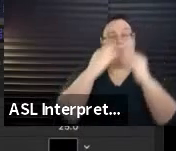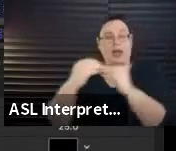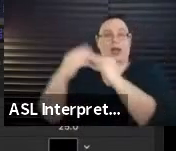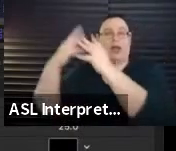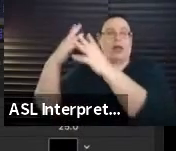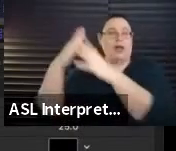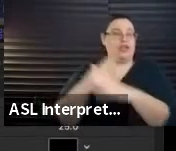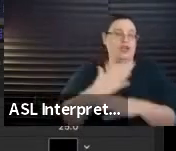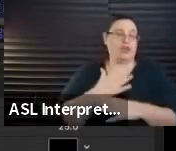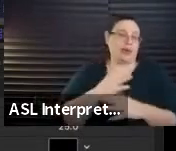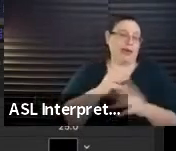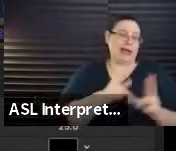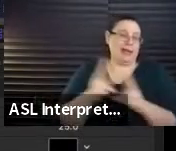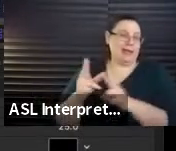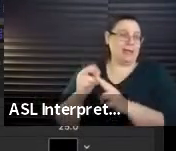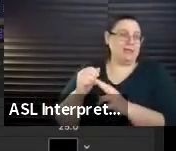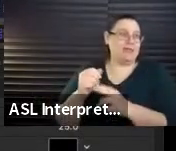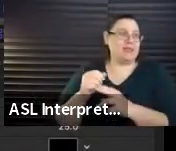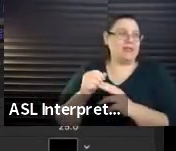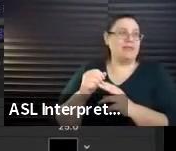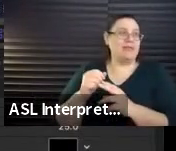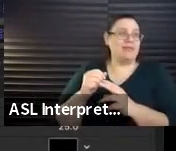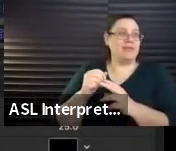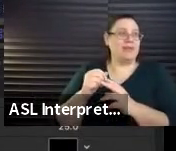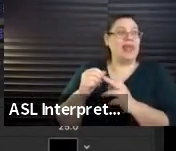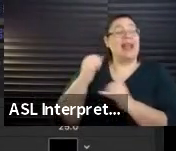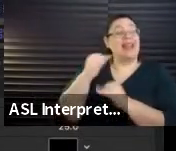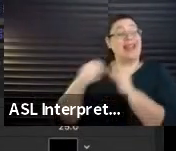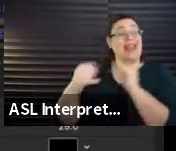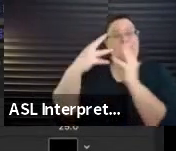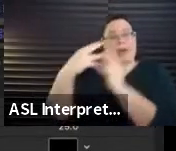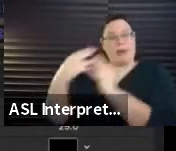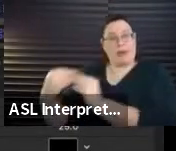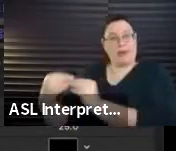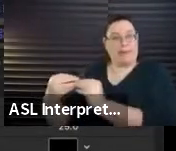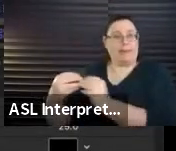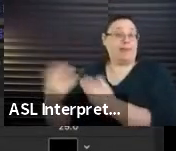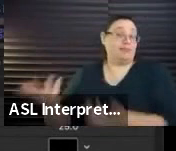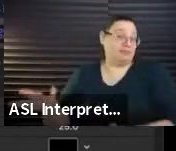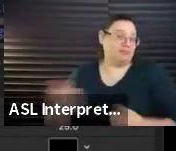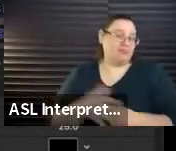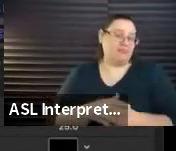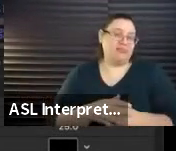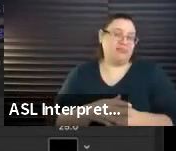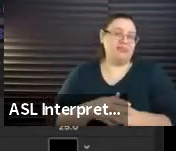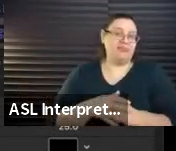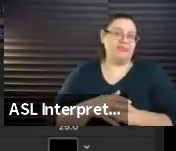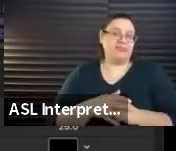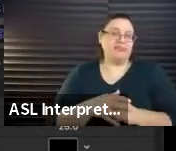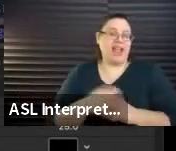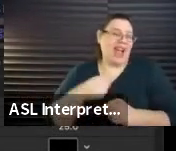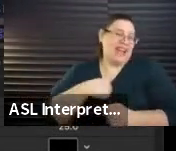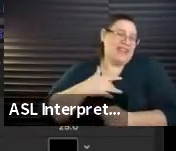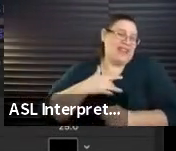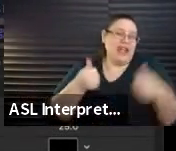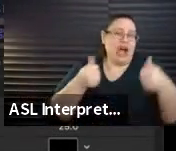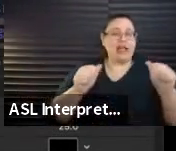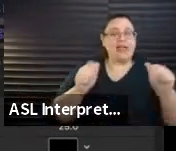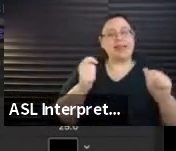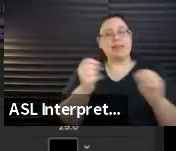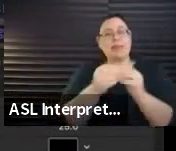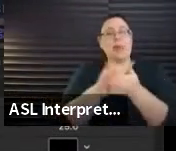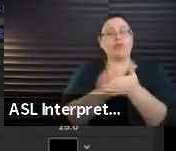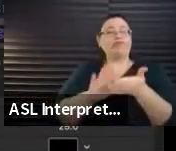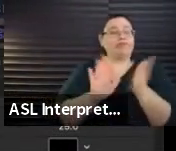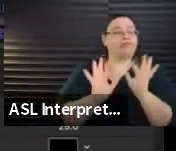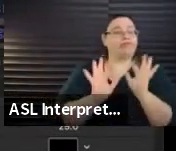clips, and of course a nice fade out right at the end. This just sort of gives the audition, I think, a nice little polish, really easy